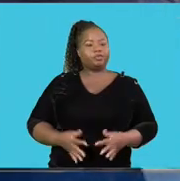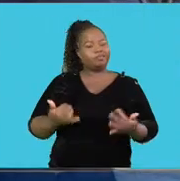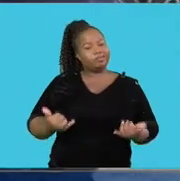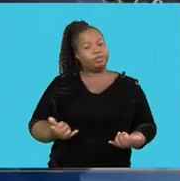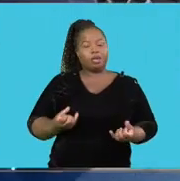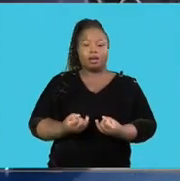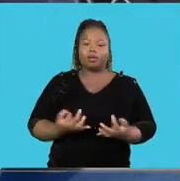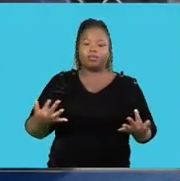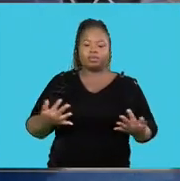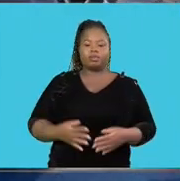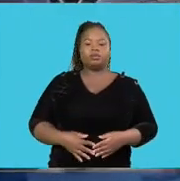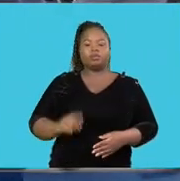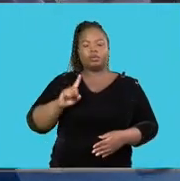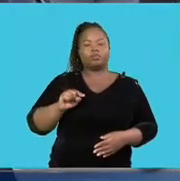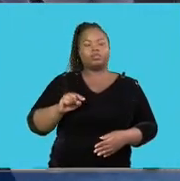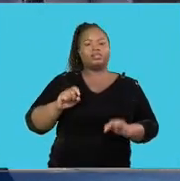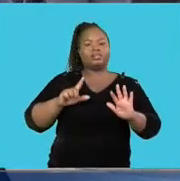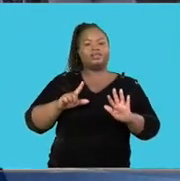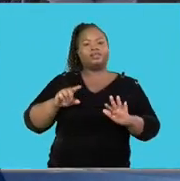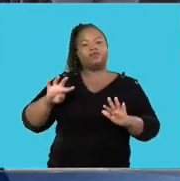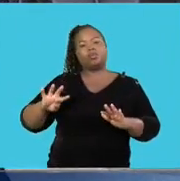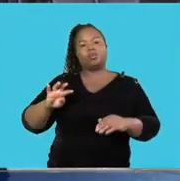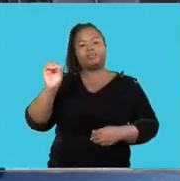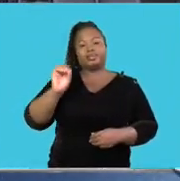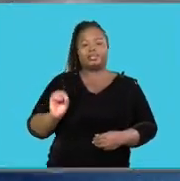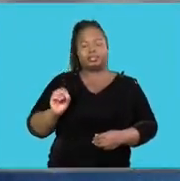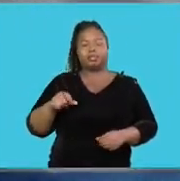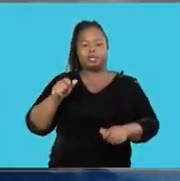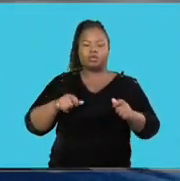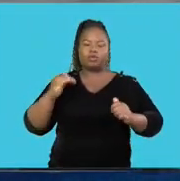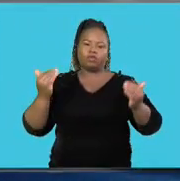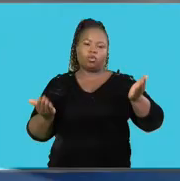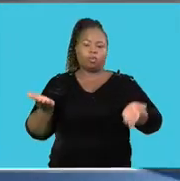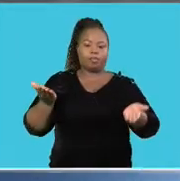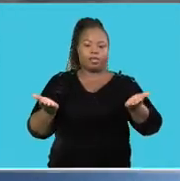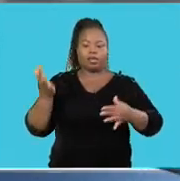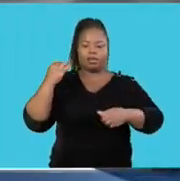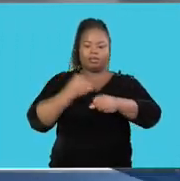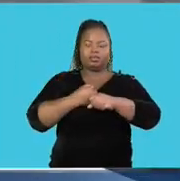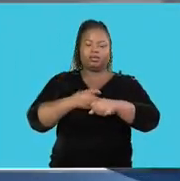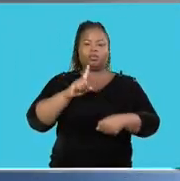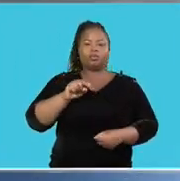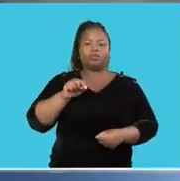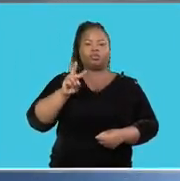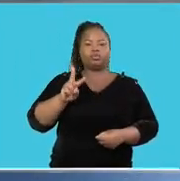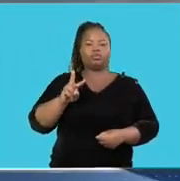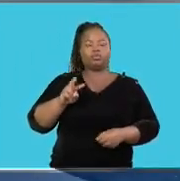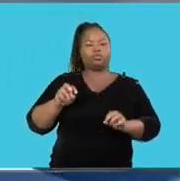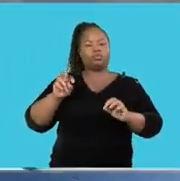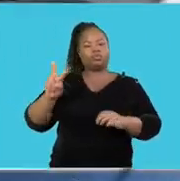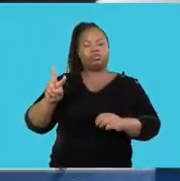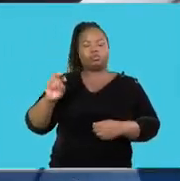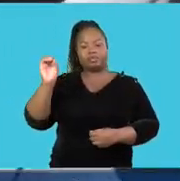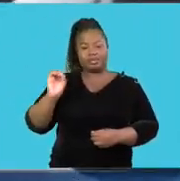no-2024 elinekhulu elinamashumi asibhozo anesine. Xa kuthelekiswa newaka elinamakhulu amabini aneshumi